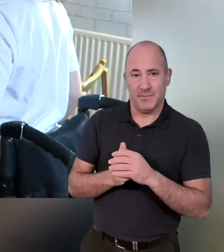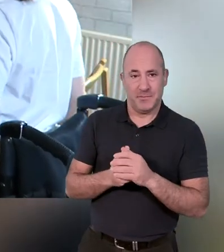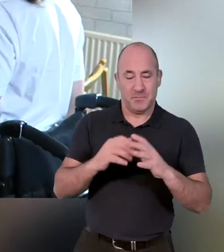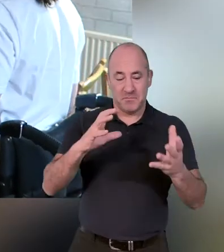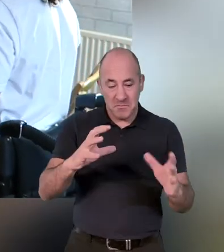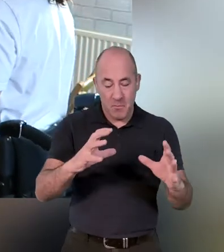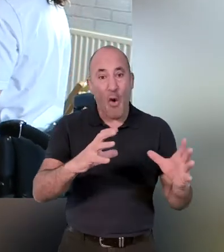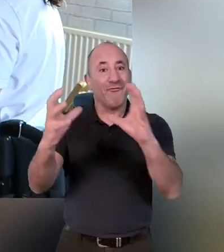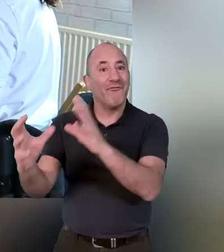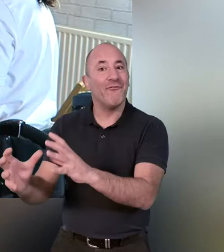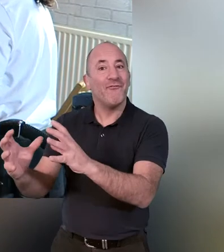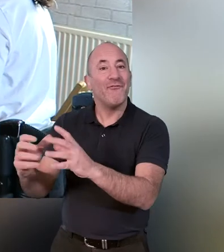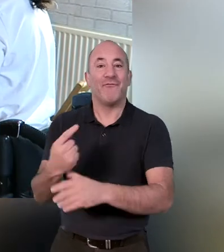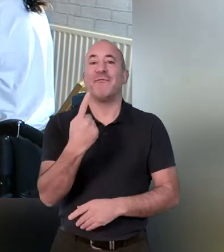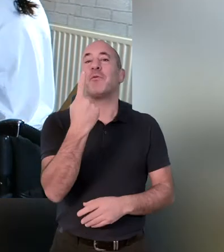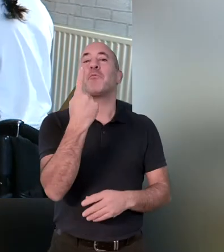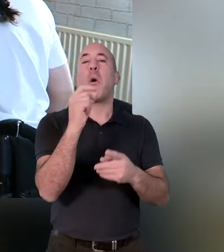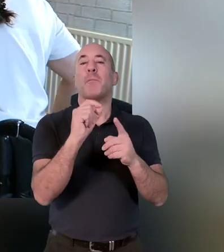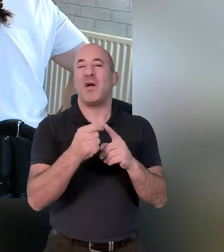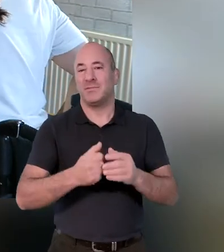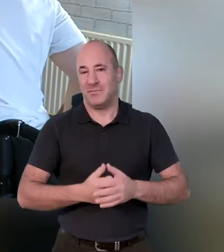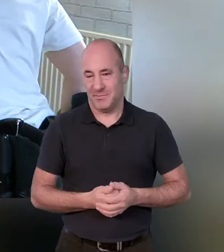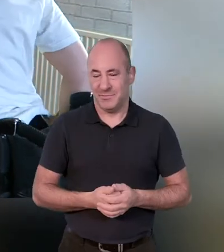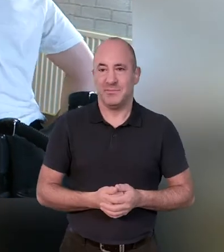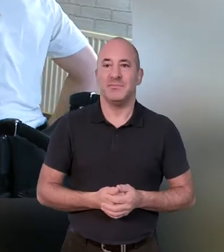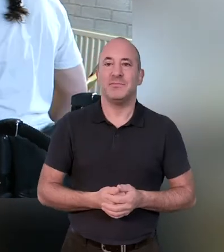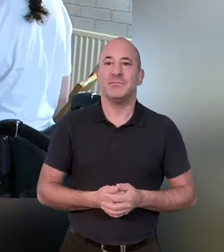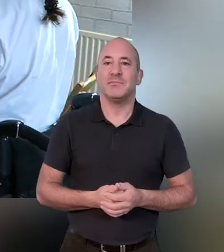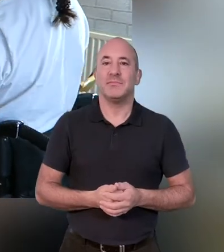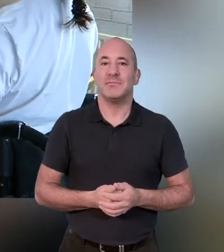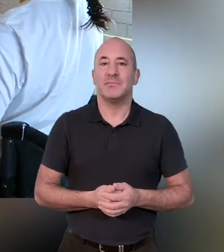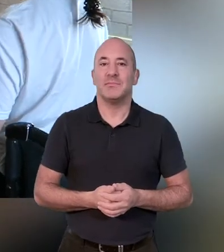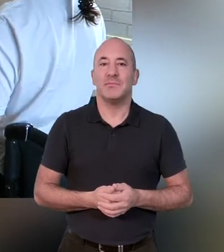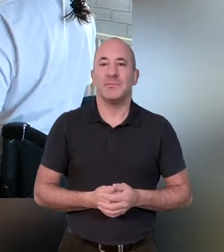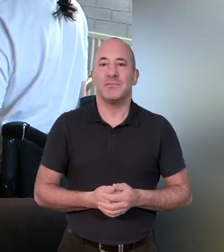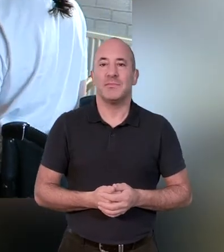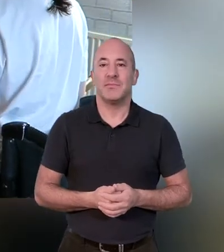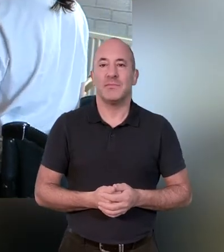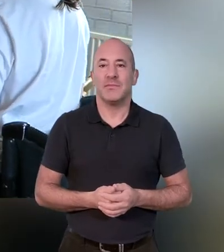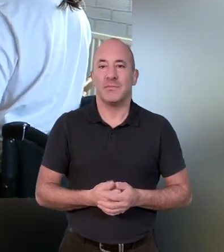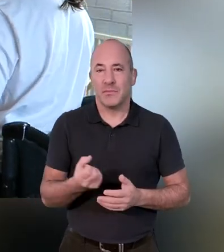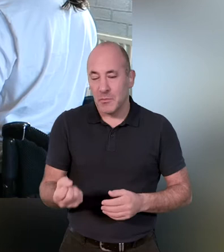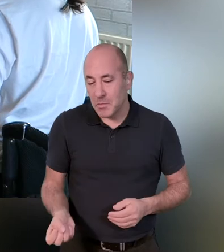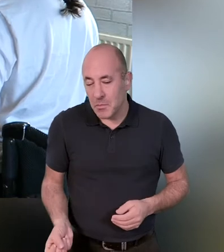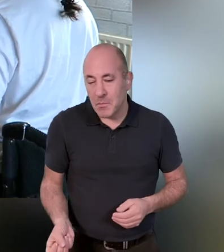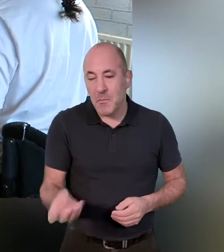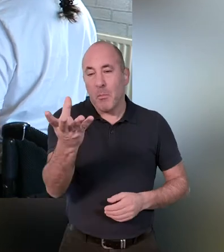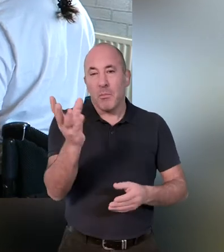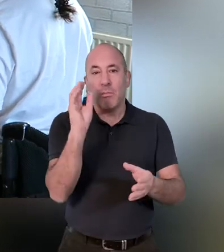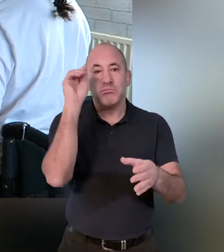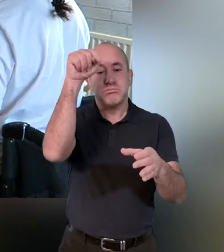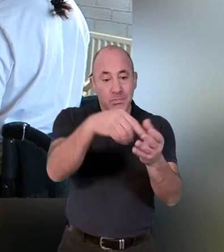if she knocks the balloon off the towel, it's 1 point. If